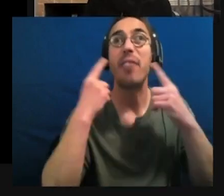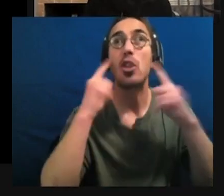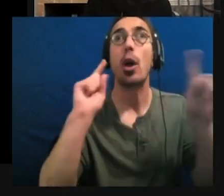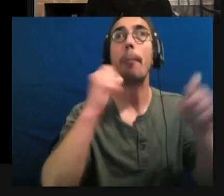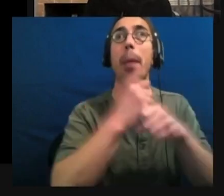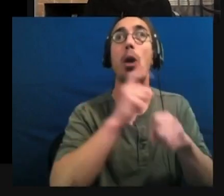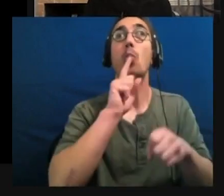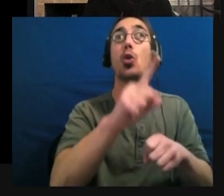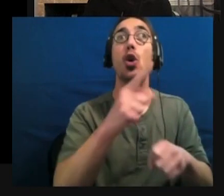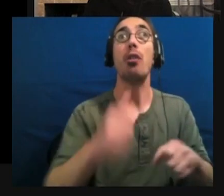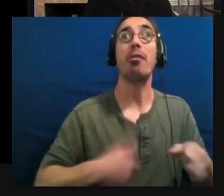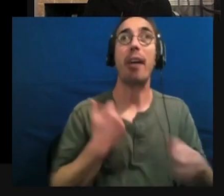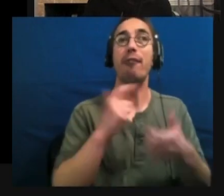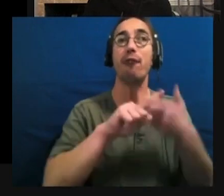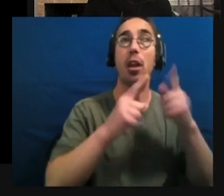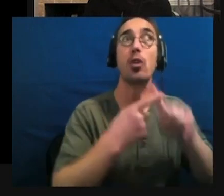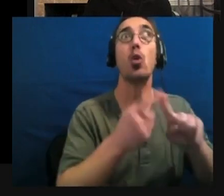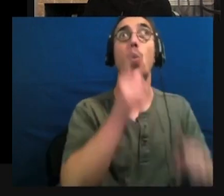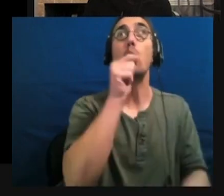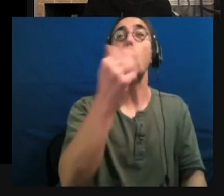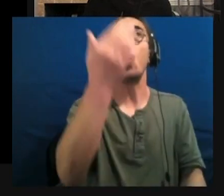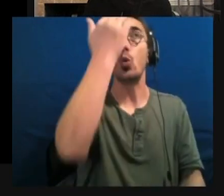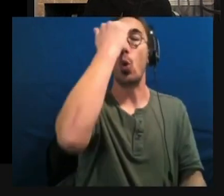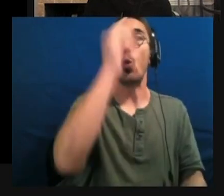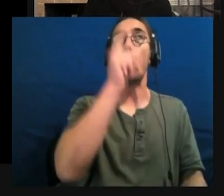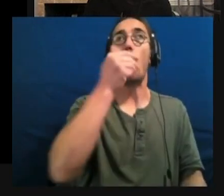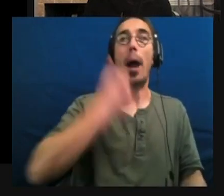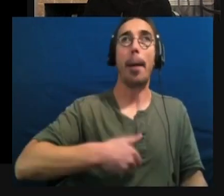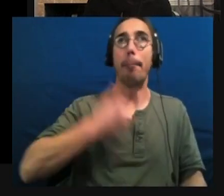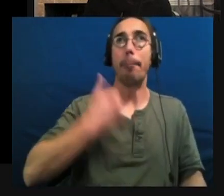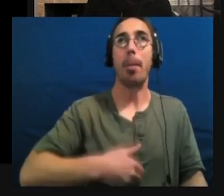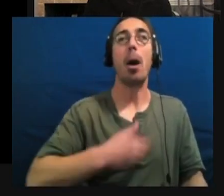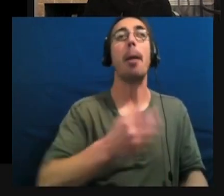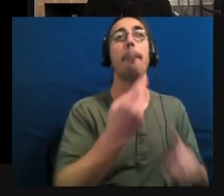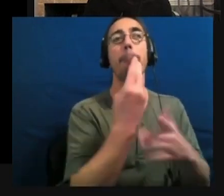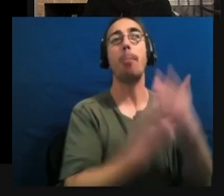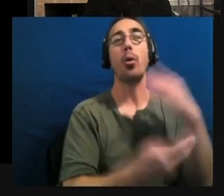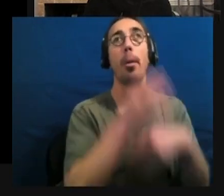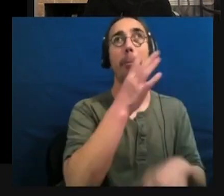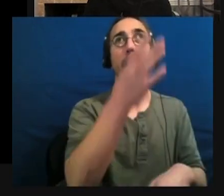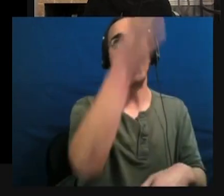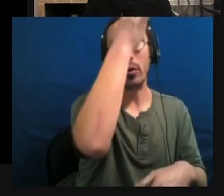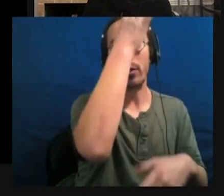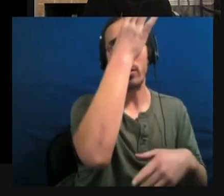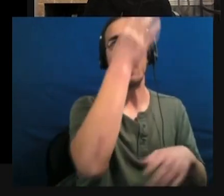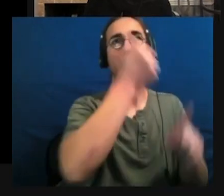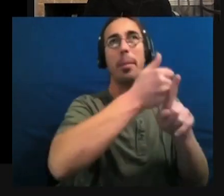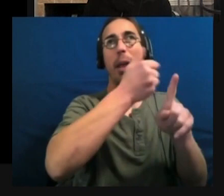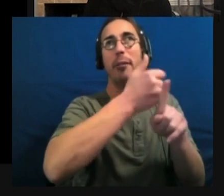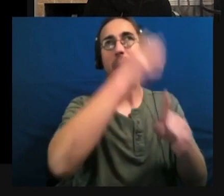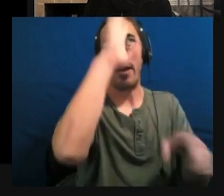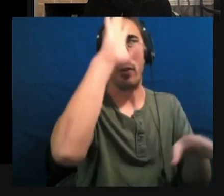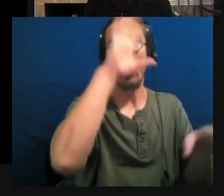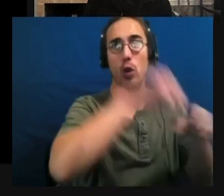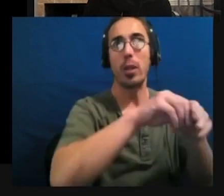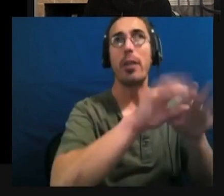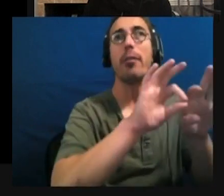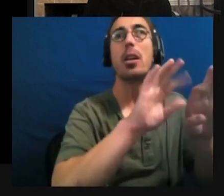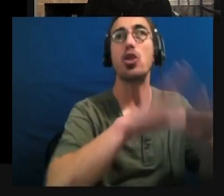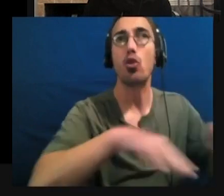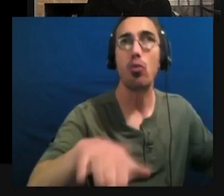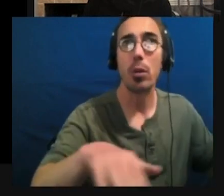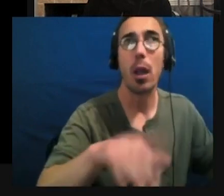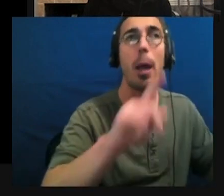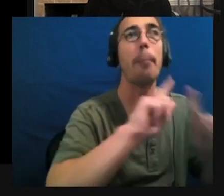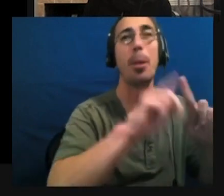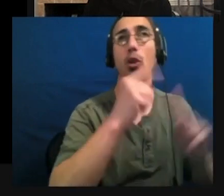friends that do know what I am like, 2 of which parent an autistic son together, which probably helps, but they are special people.